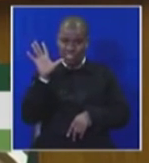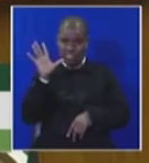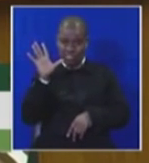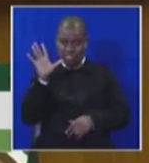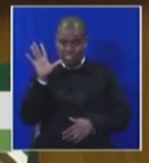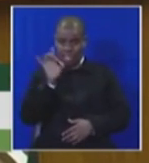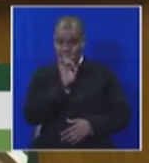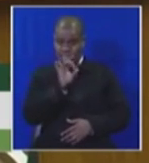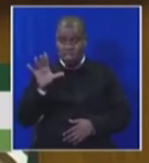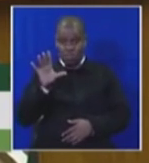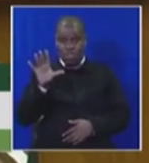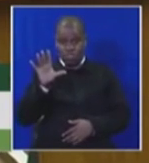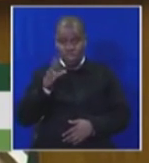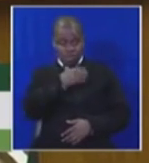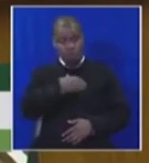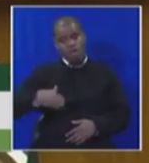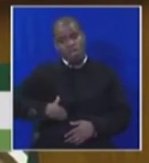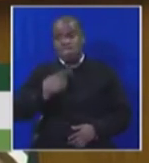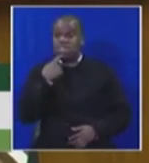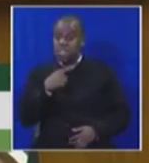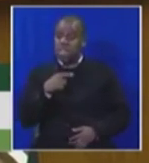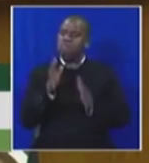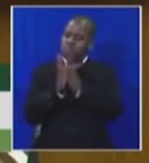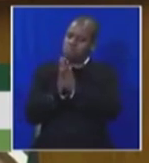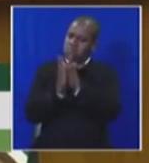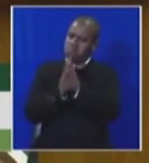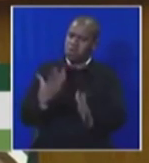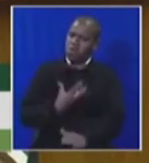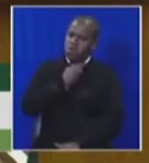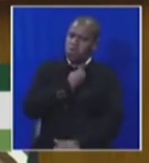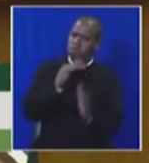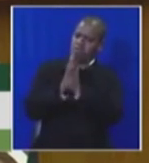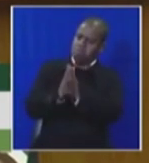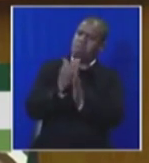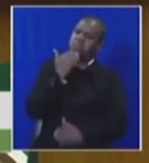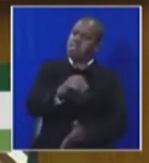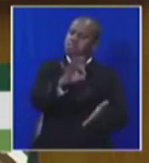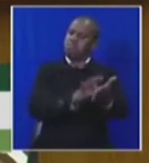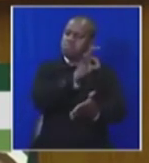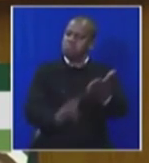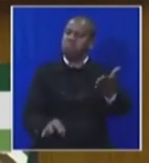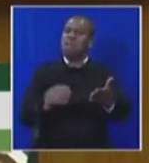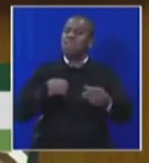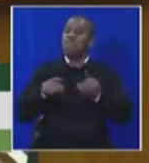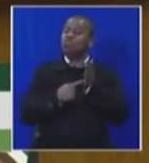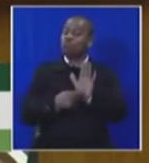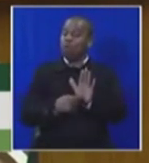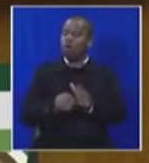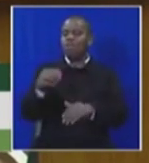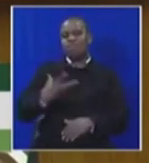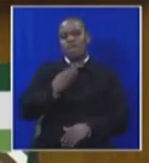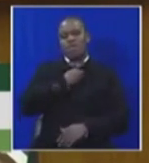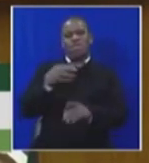is how the ANC sees young people, as voting cattle, and not a sector of society whose views need to be taken seriously and needs catered